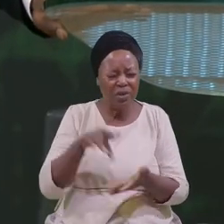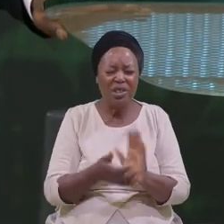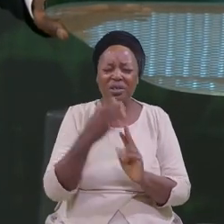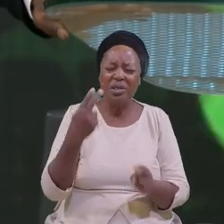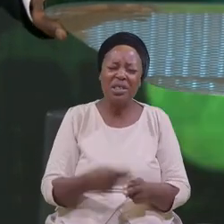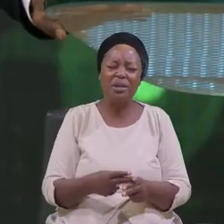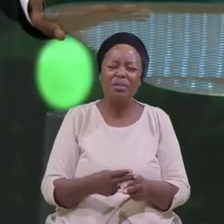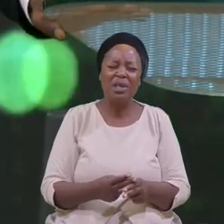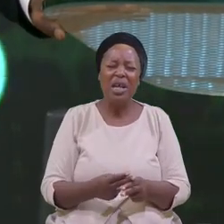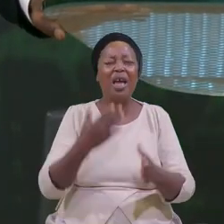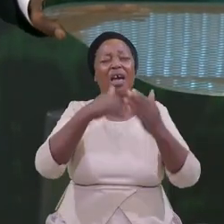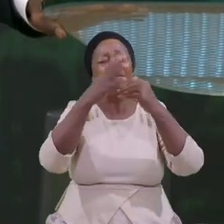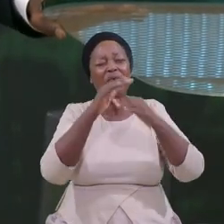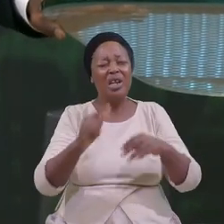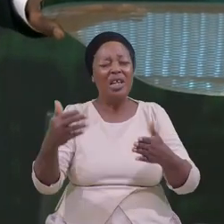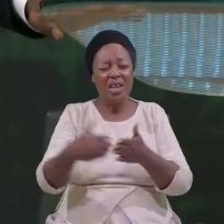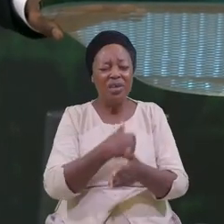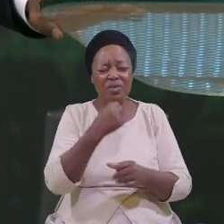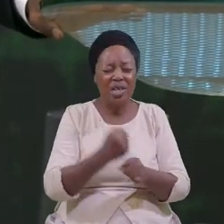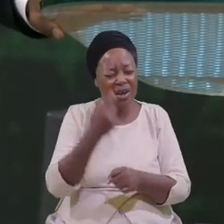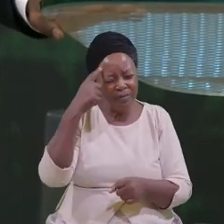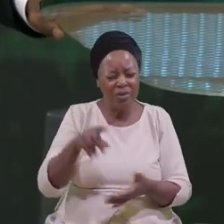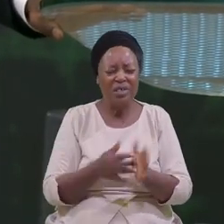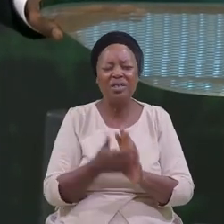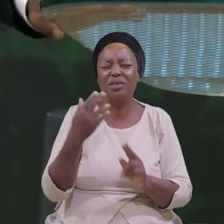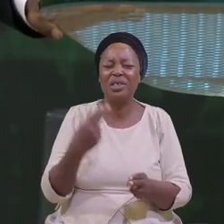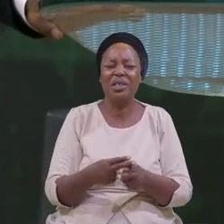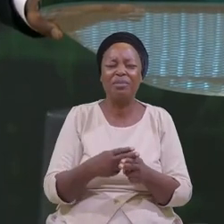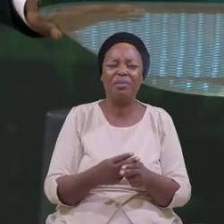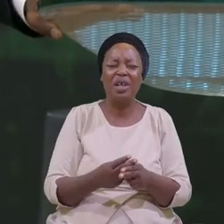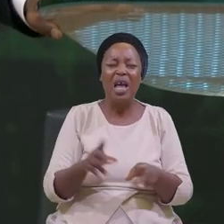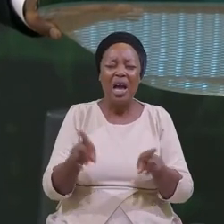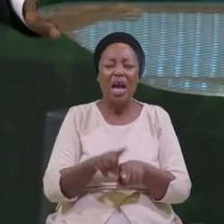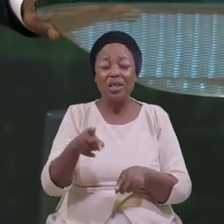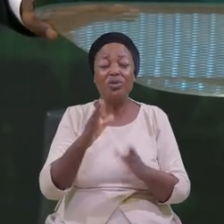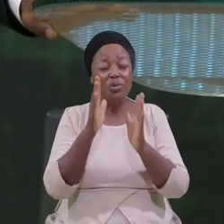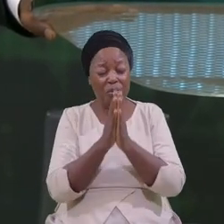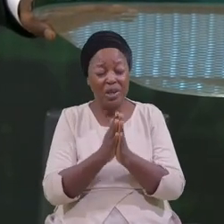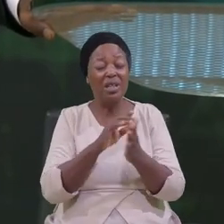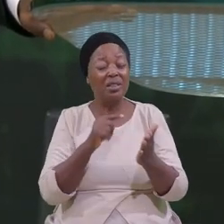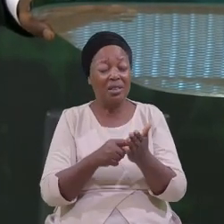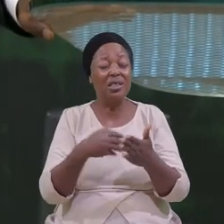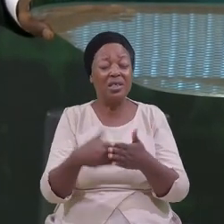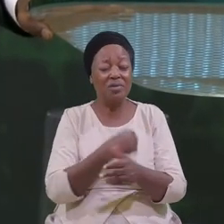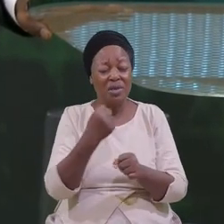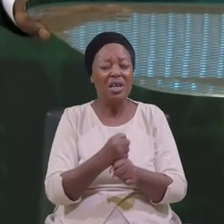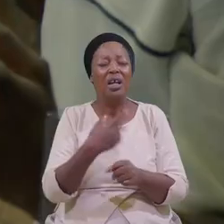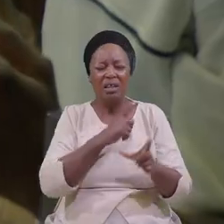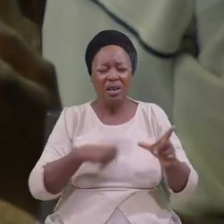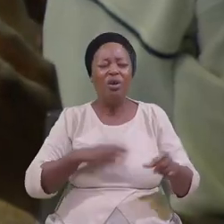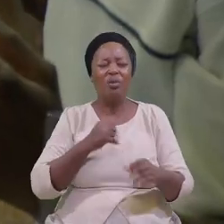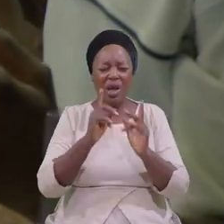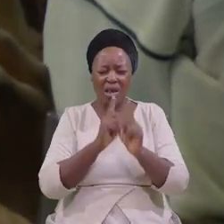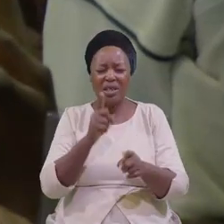A heavenly new year for you. As you pray this year, God will answer your